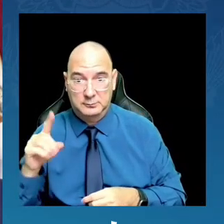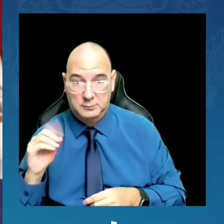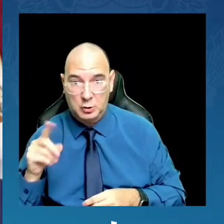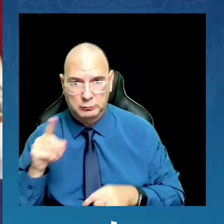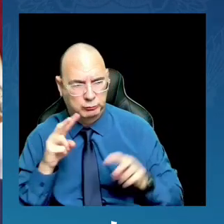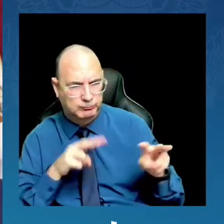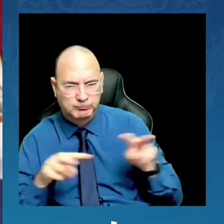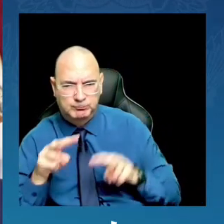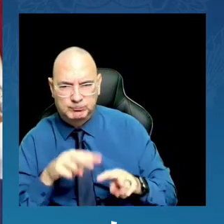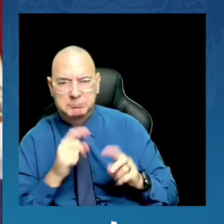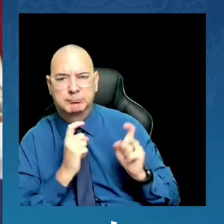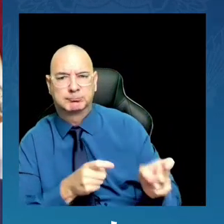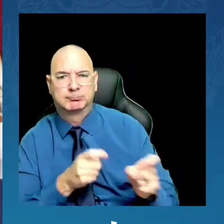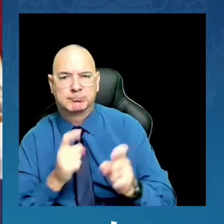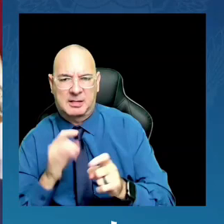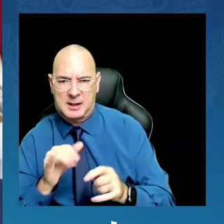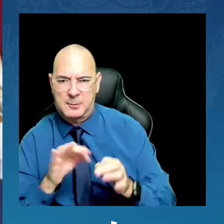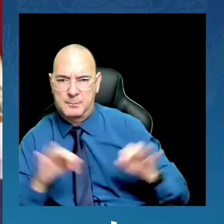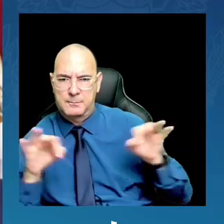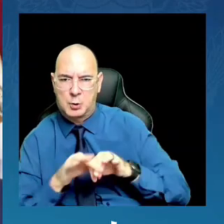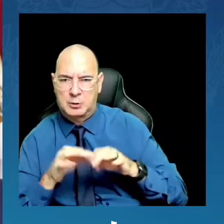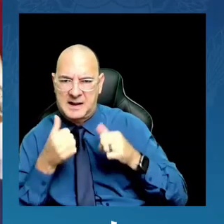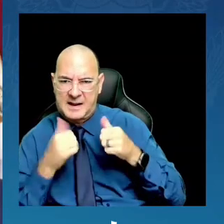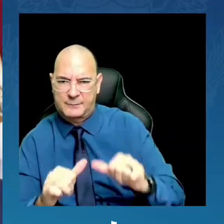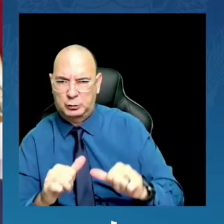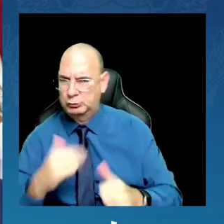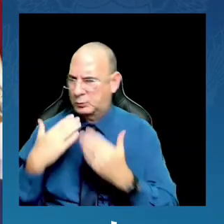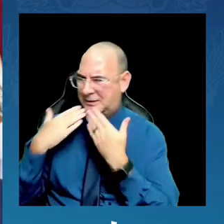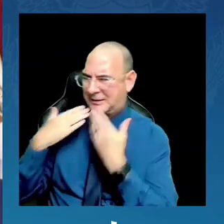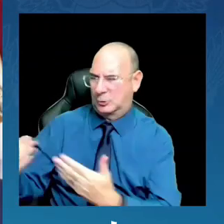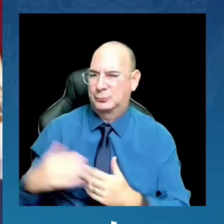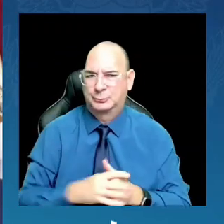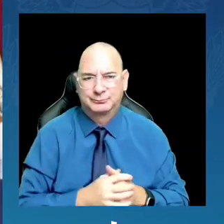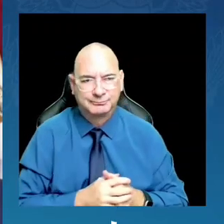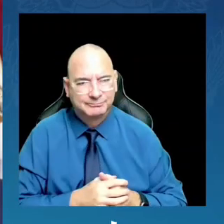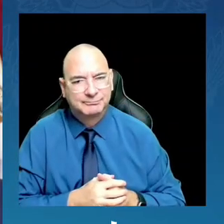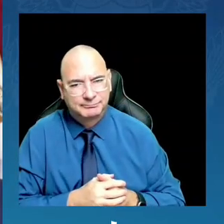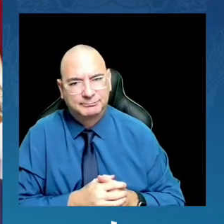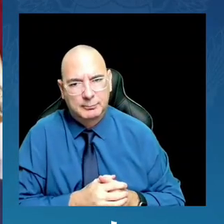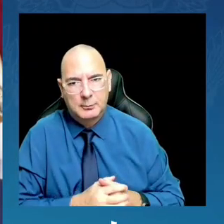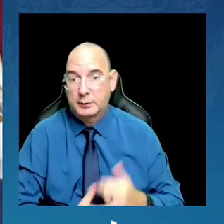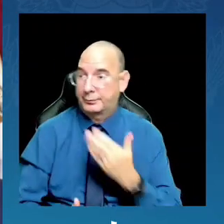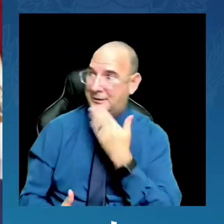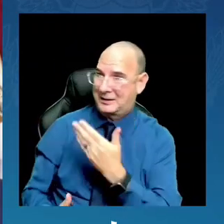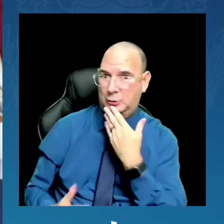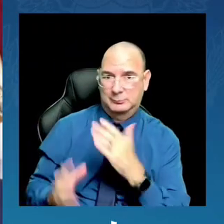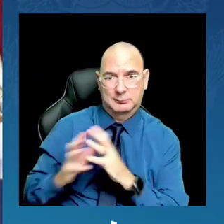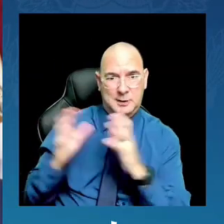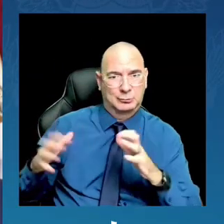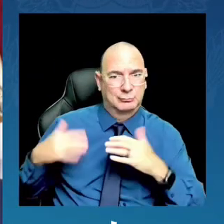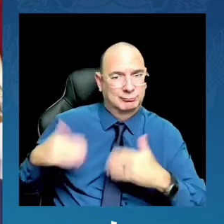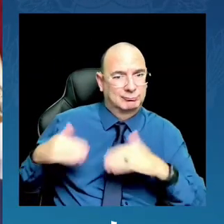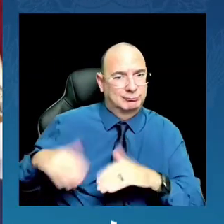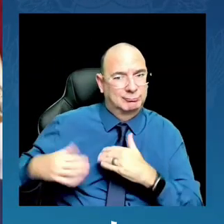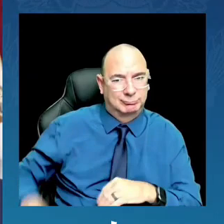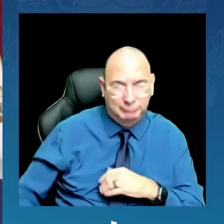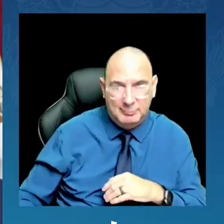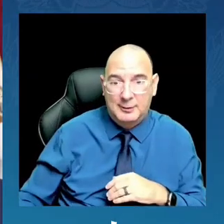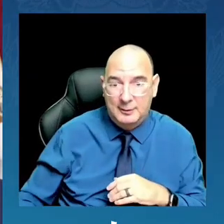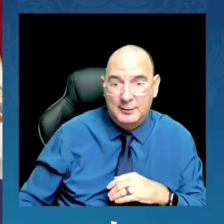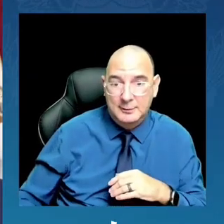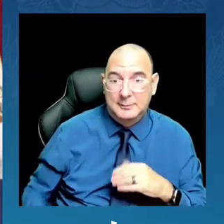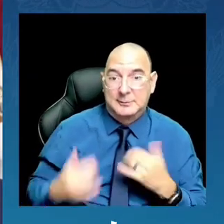important effort. Thank you. Thank you so very much. And now I'd like to turn to Ms.